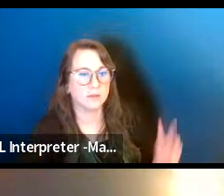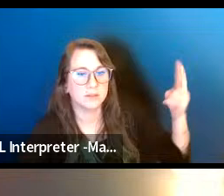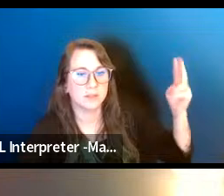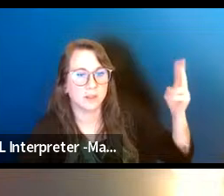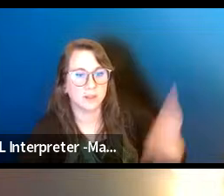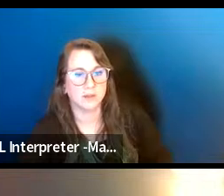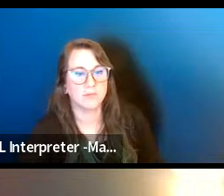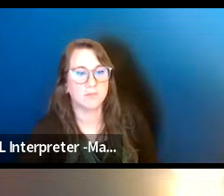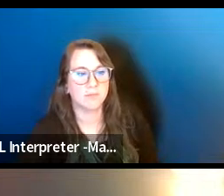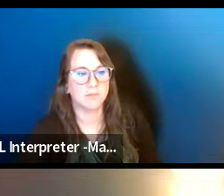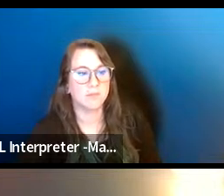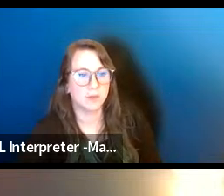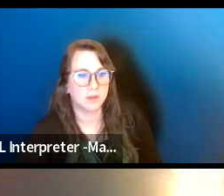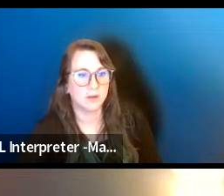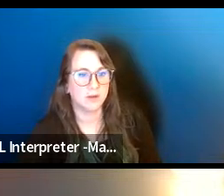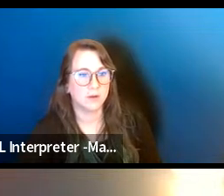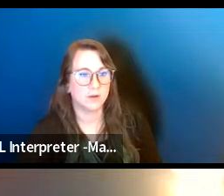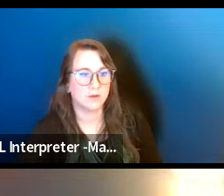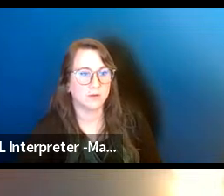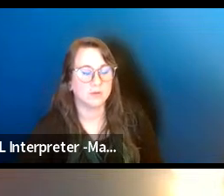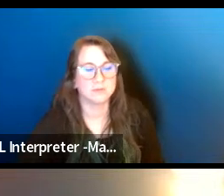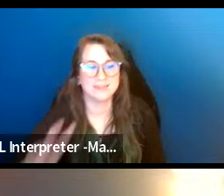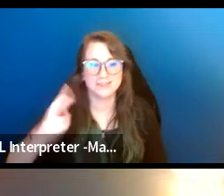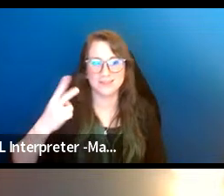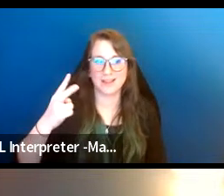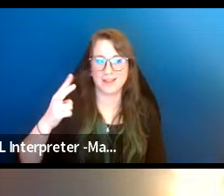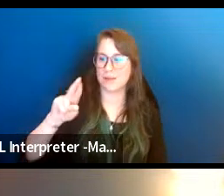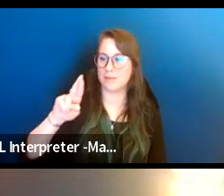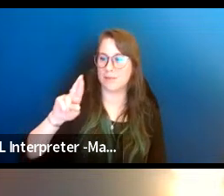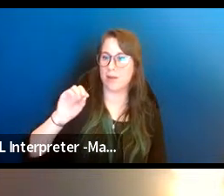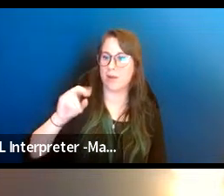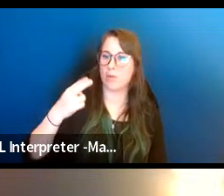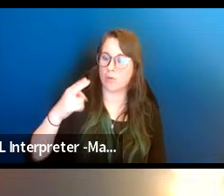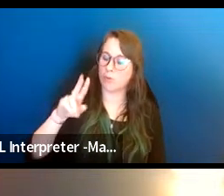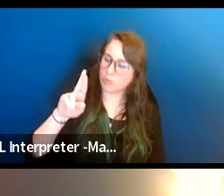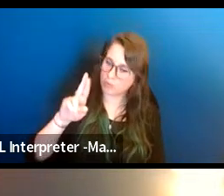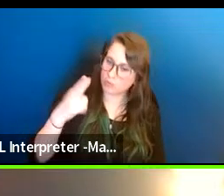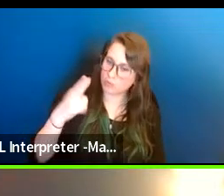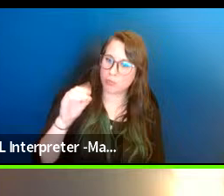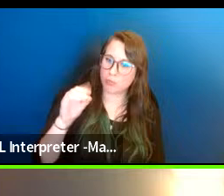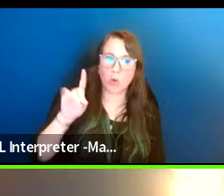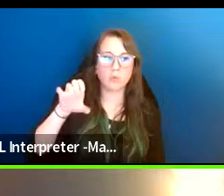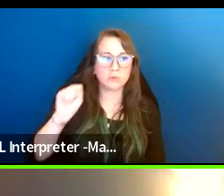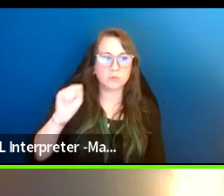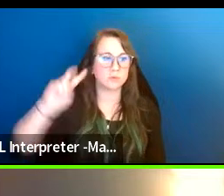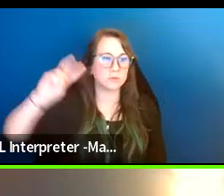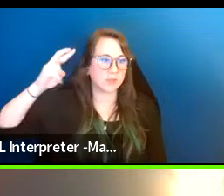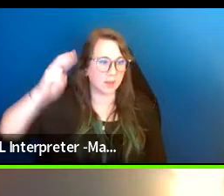Second. Second by Commissioner Rhodes.